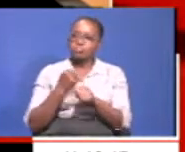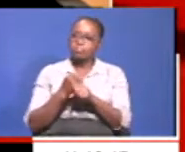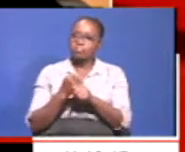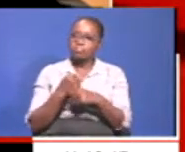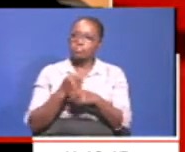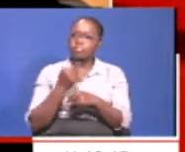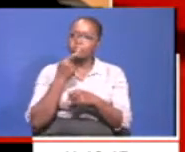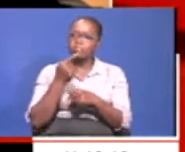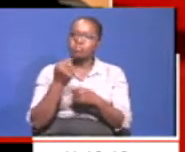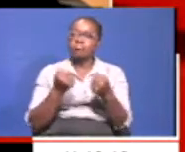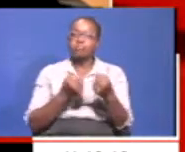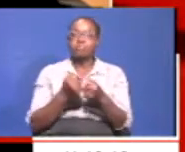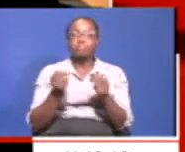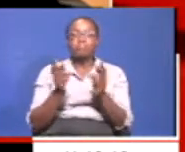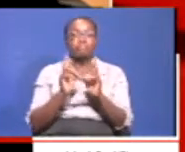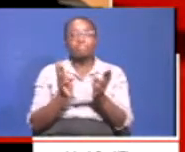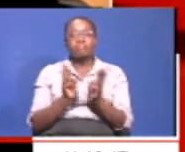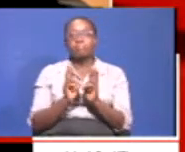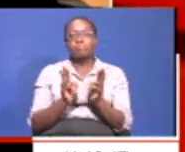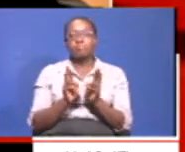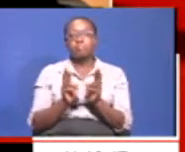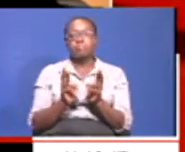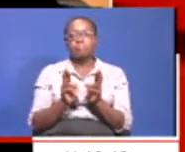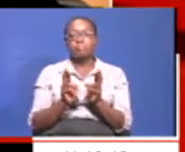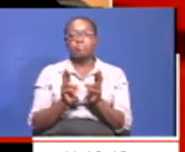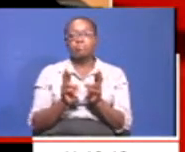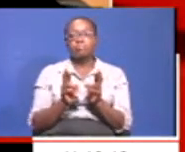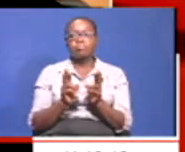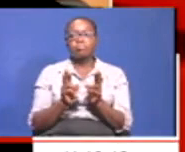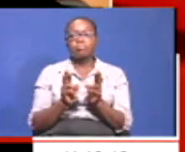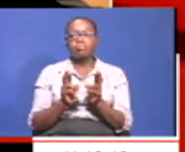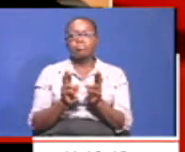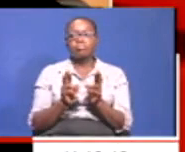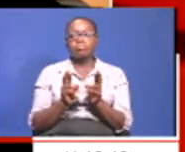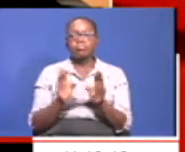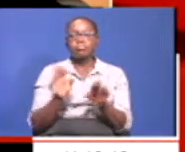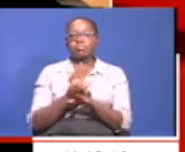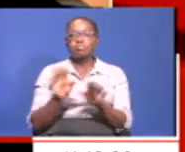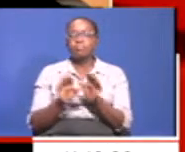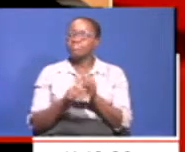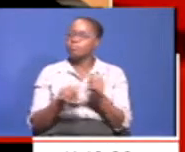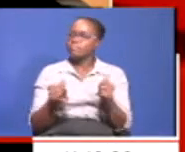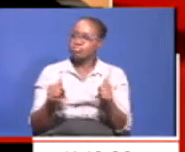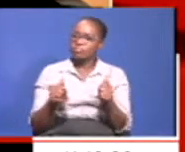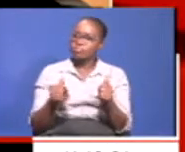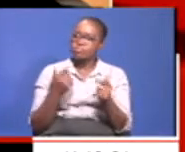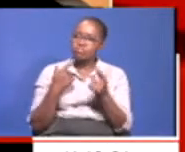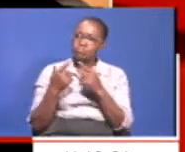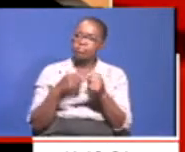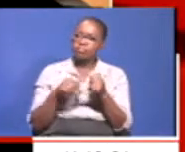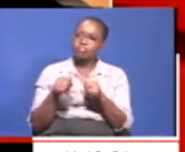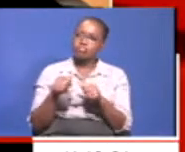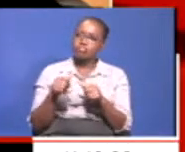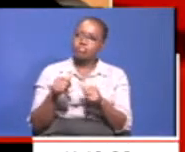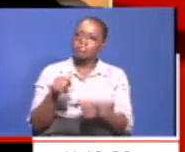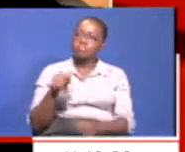car is prepared, you get everything in place as it should be. Let's talk about George Njoroge and the support that